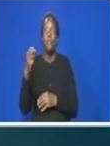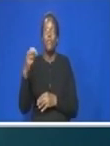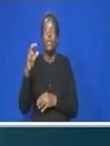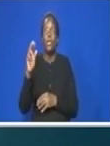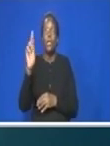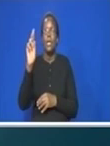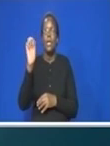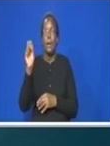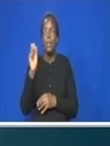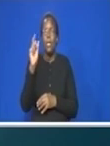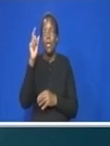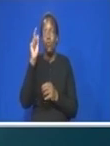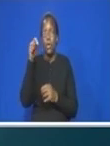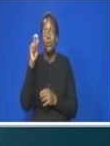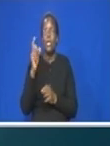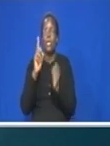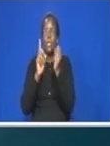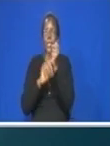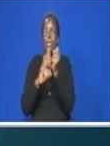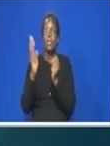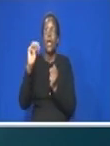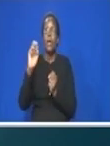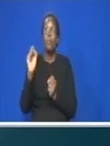is allocated 6 marks.